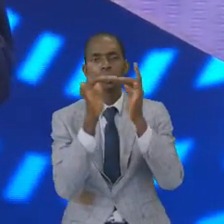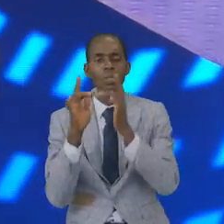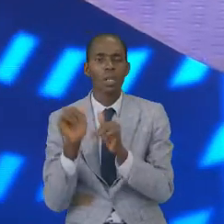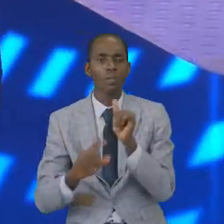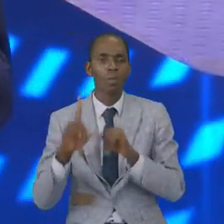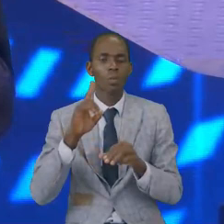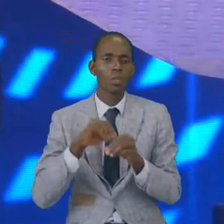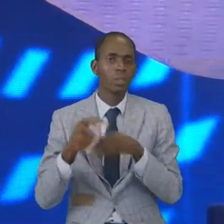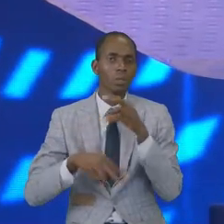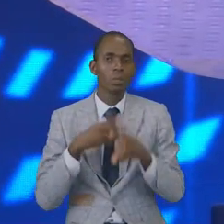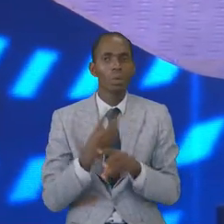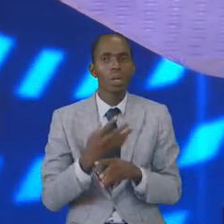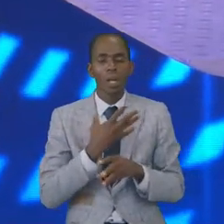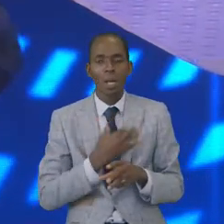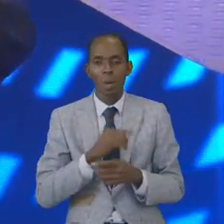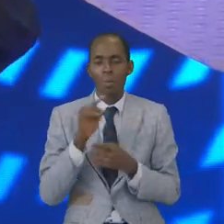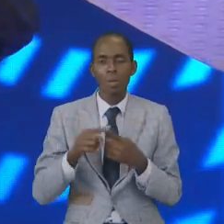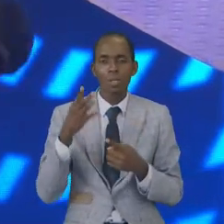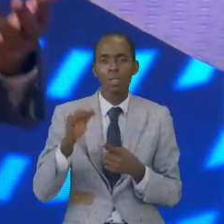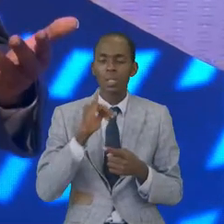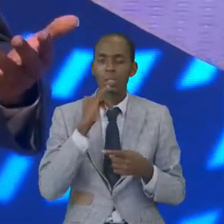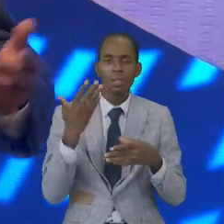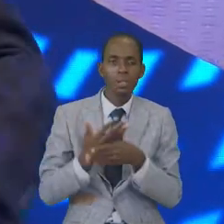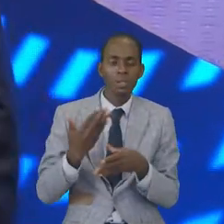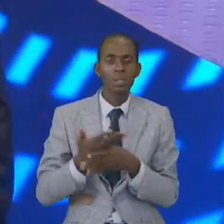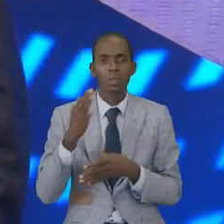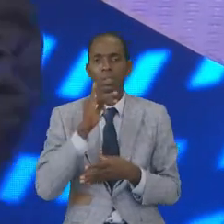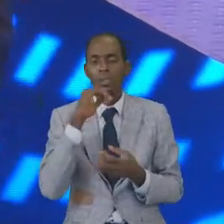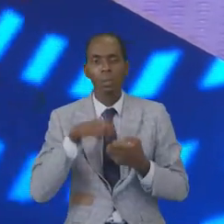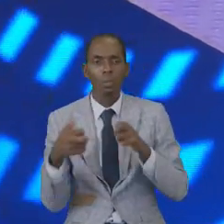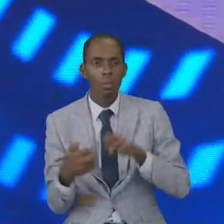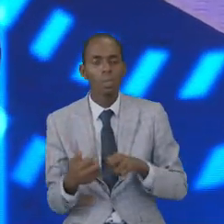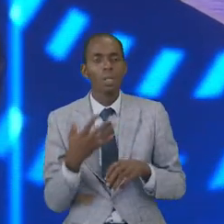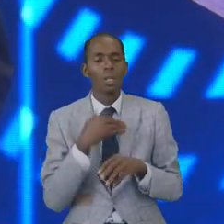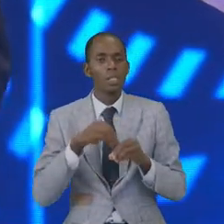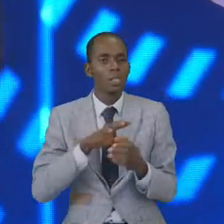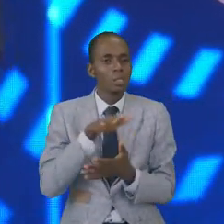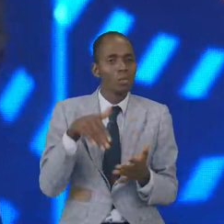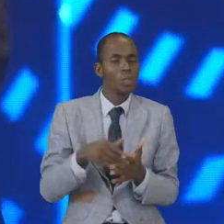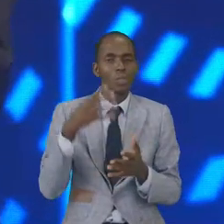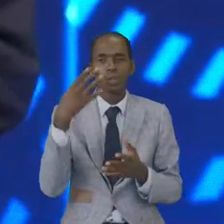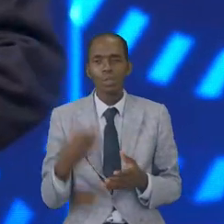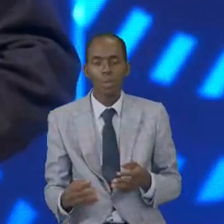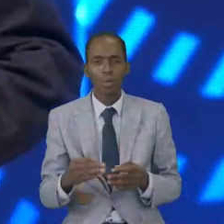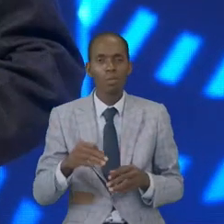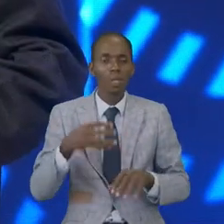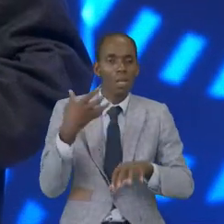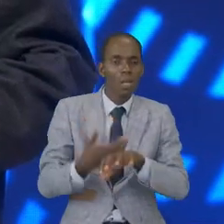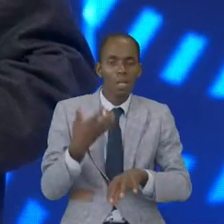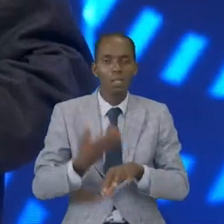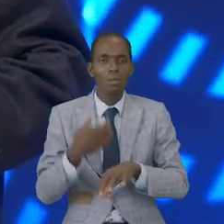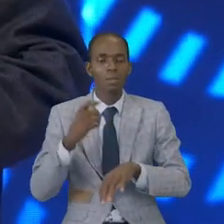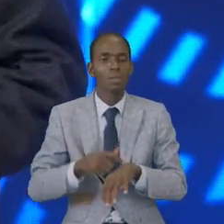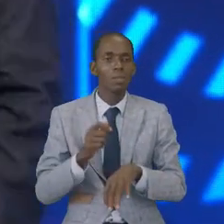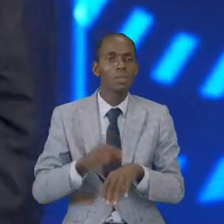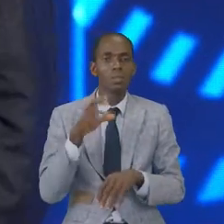And then they meet some stumbling blocks and some stumbling stones, and then they meet some pebbles, and they knock their legs or their